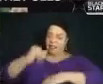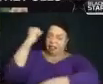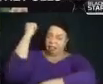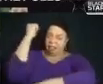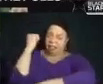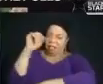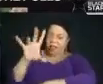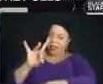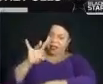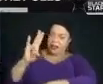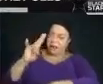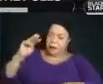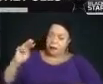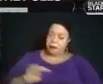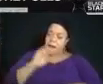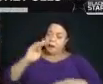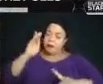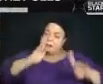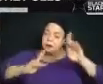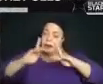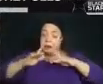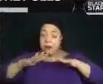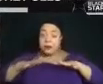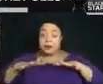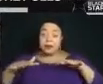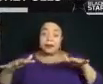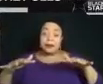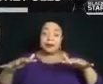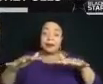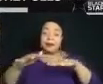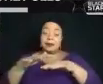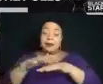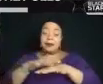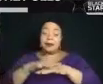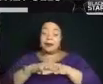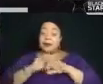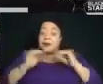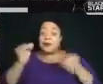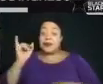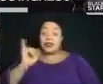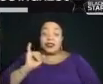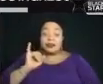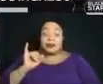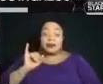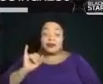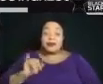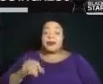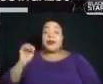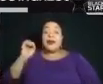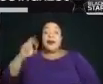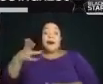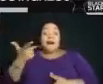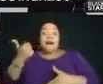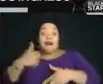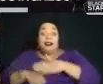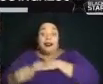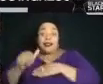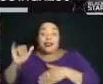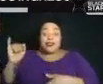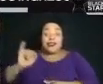and everybody in the Congress gets free health insurance while they vote against us to have the same thing, we